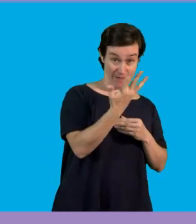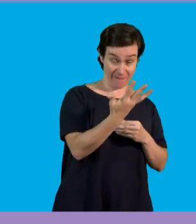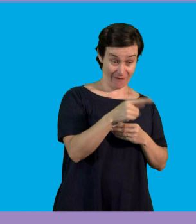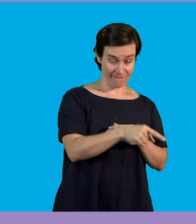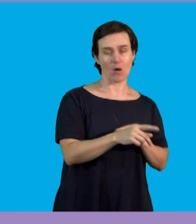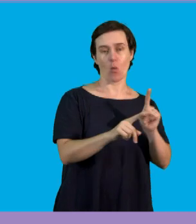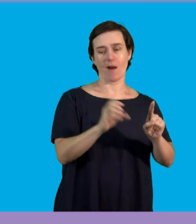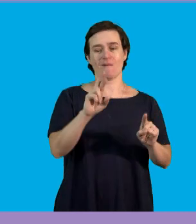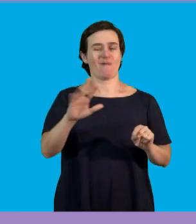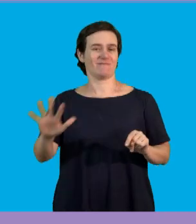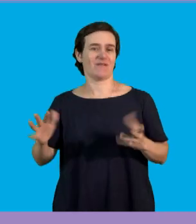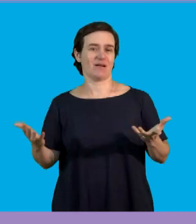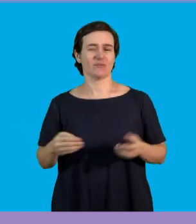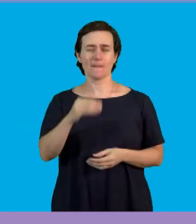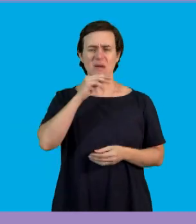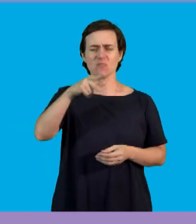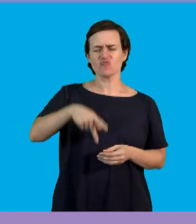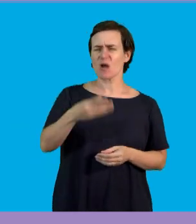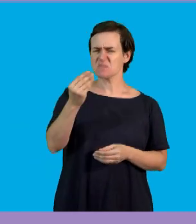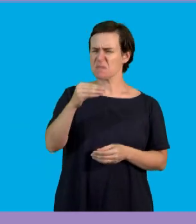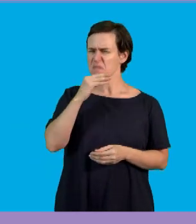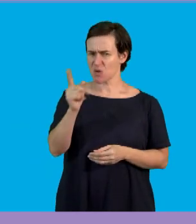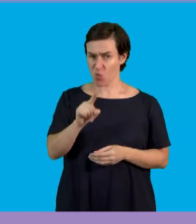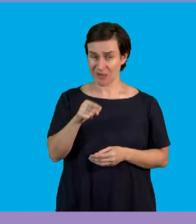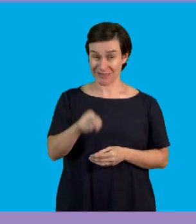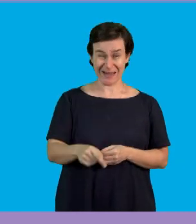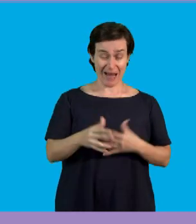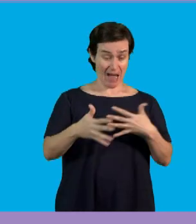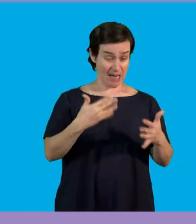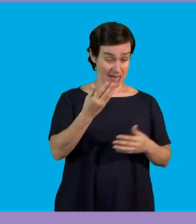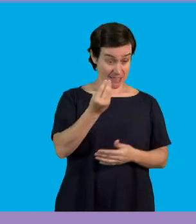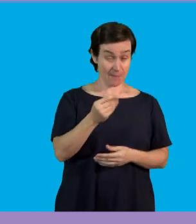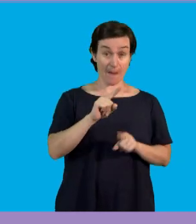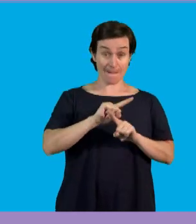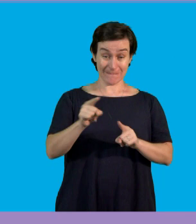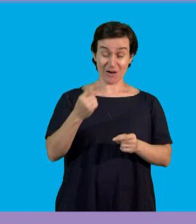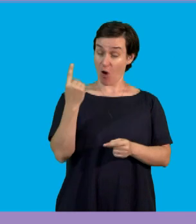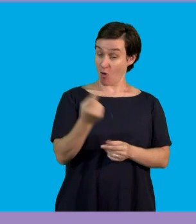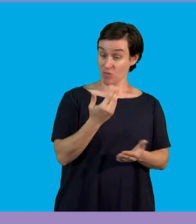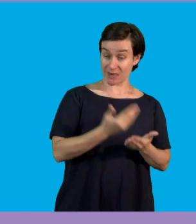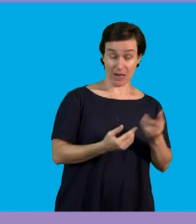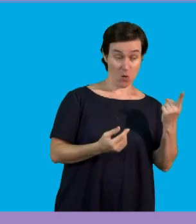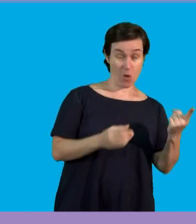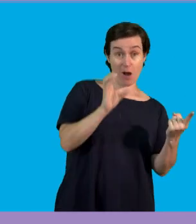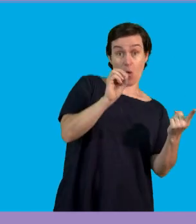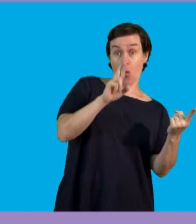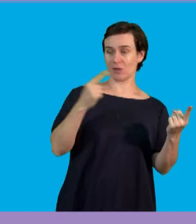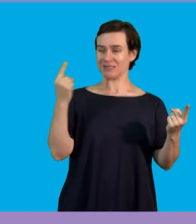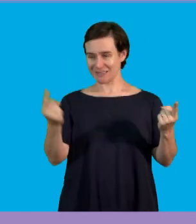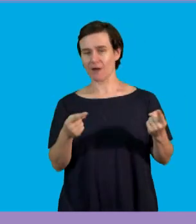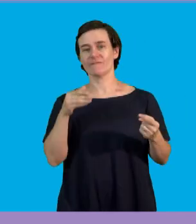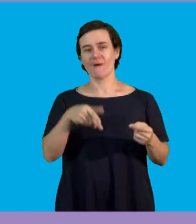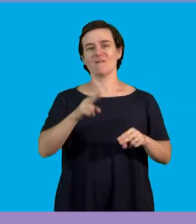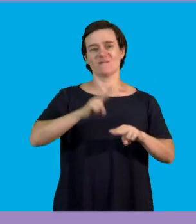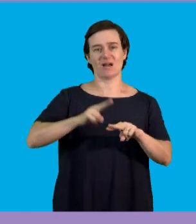5. So remember the definition of prime numbers? These are numbers that have only one and itself as